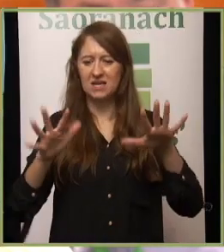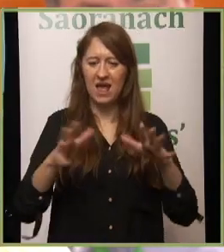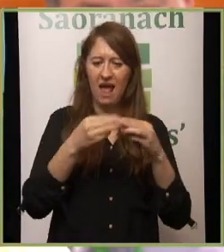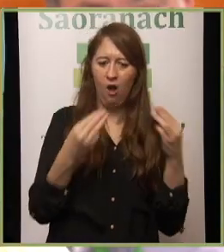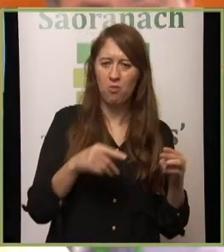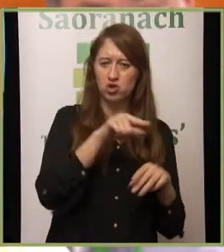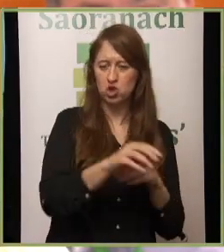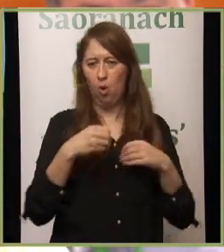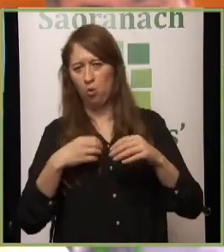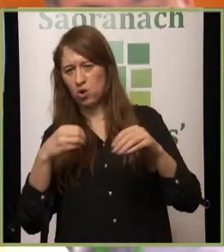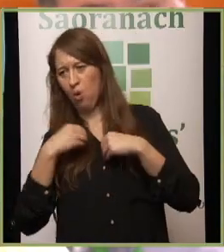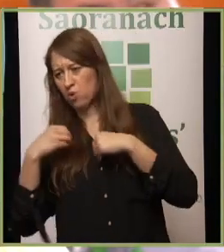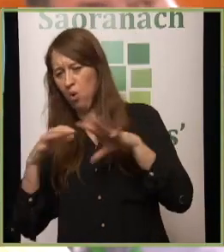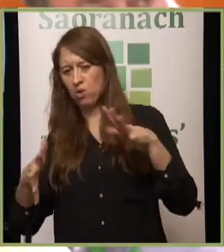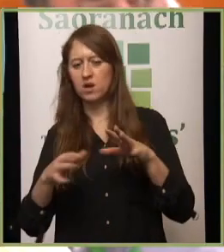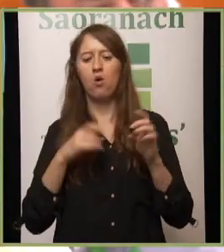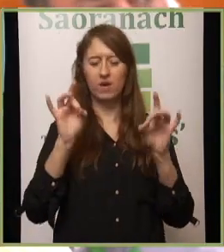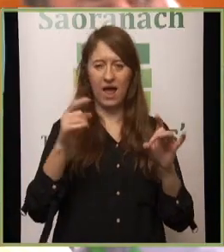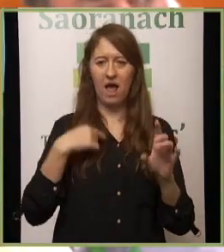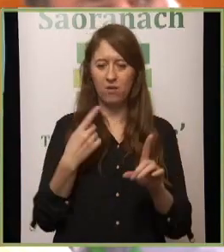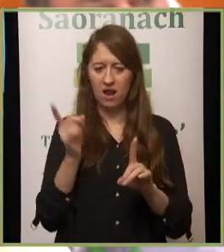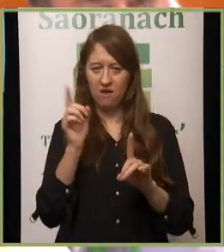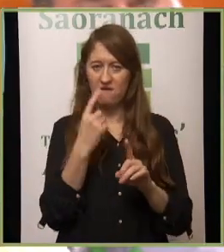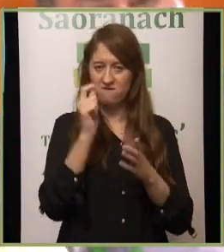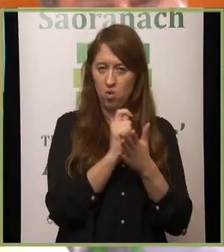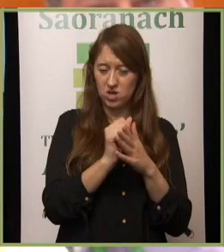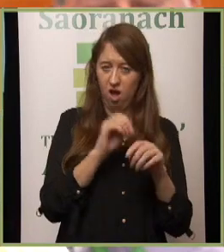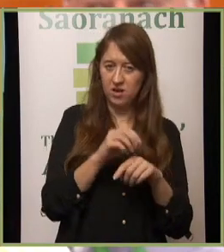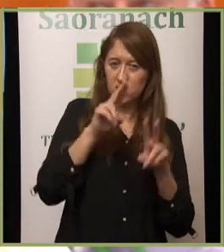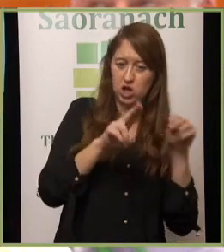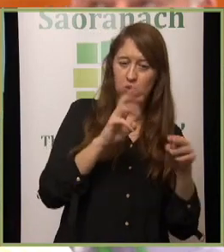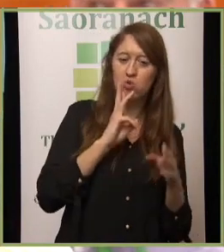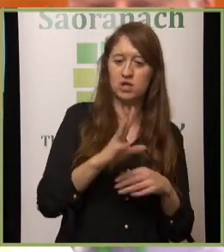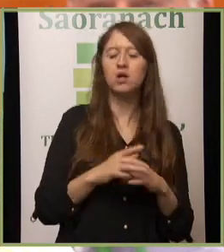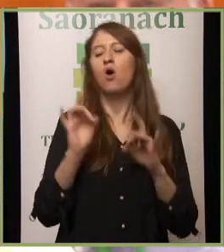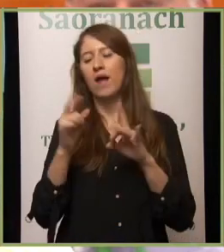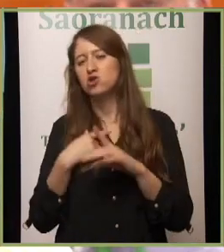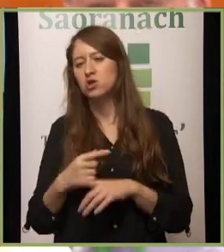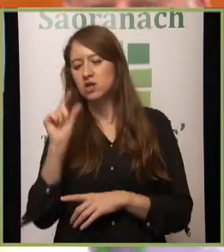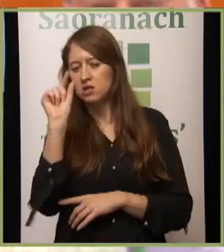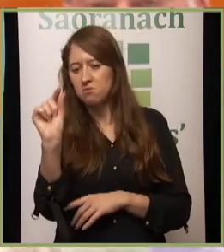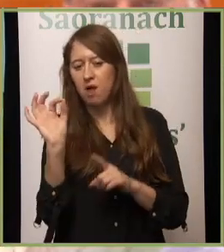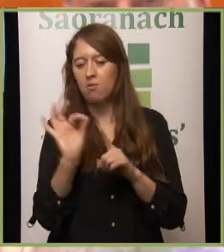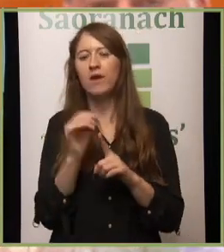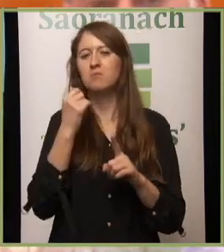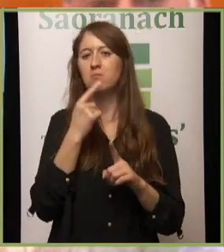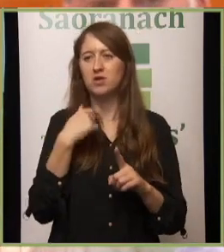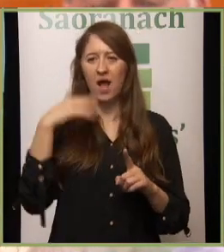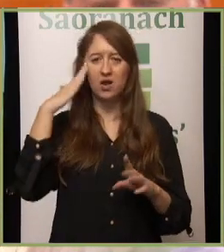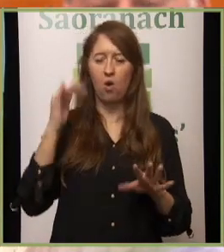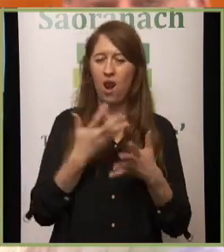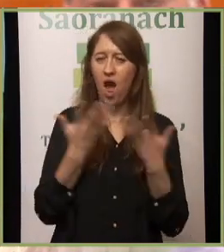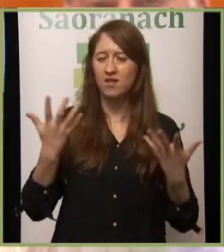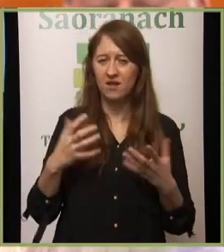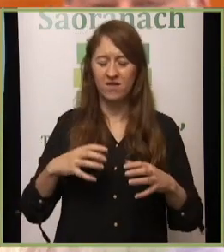suggest we vote on the new one. That's what I'm going to suggest, Fiona. Can I add one more small point? I think there was a lot of furore over the Coillte decision